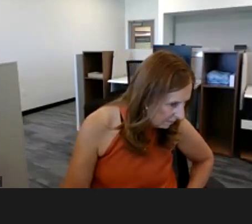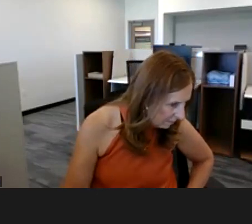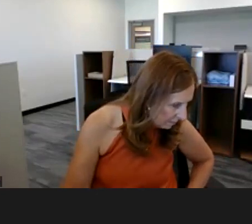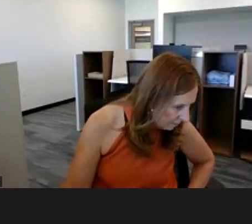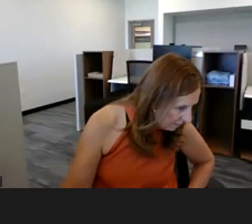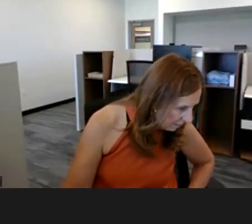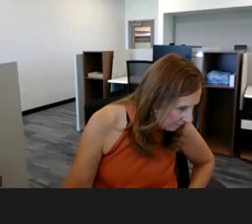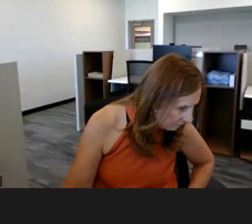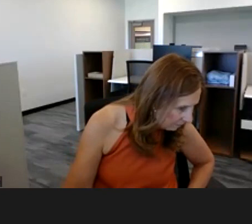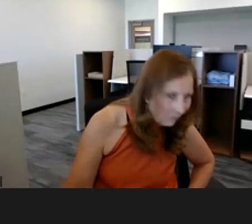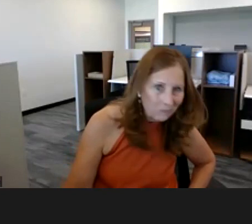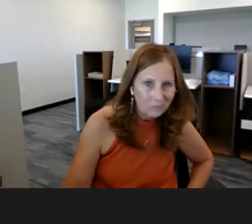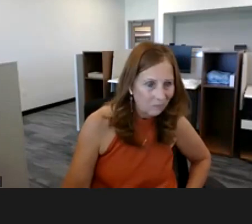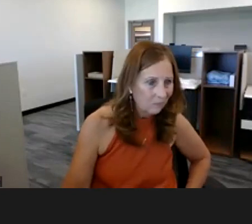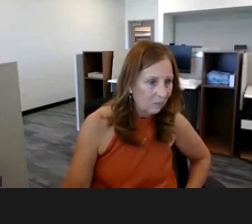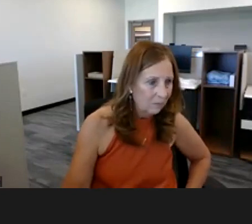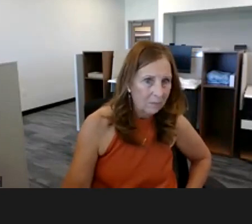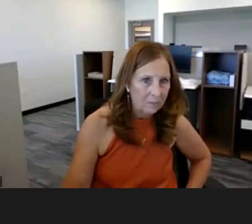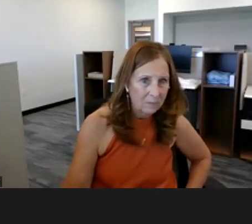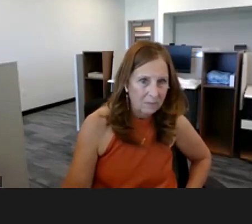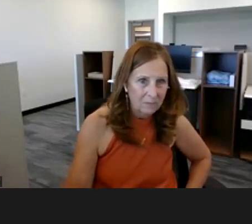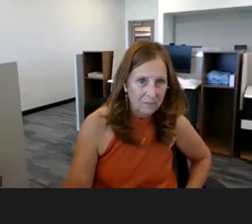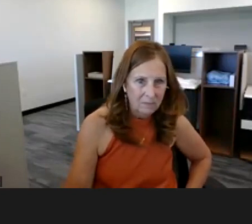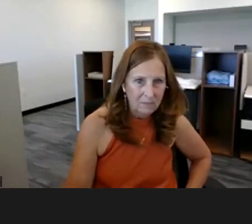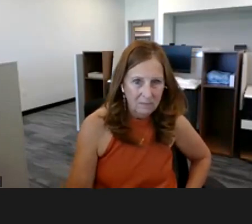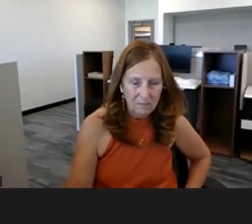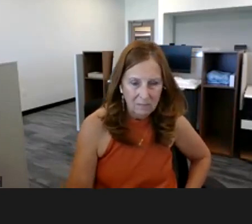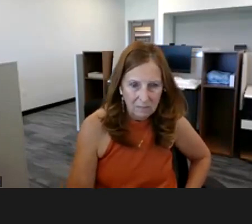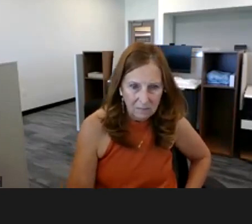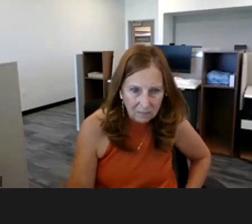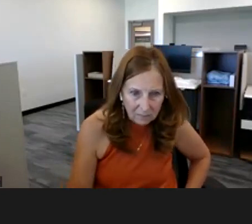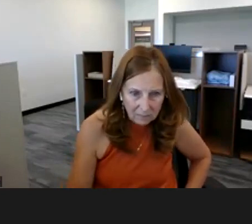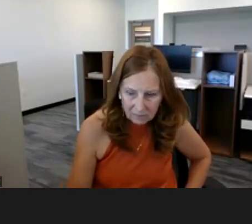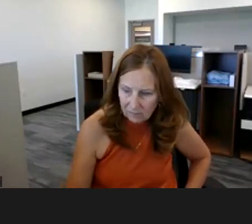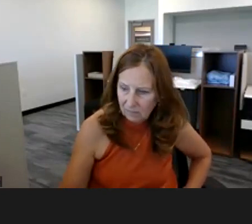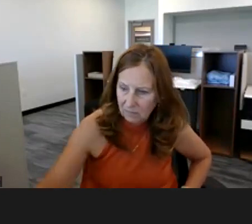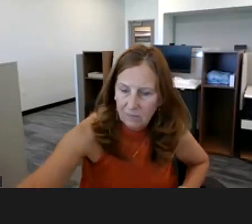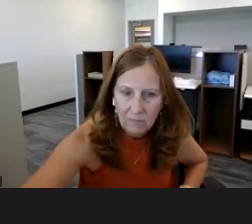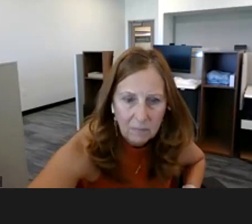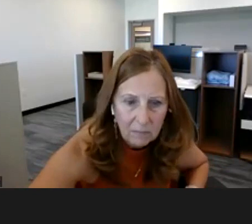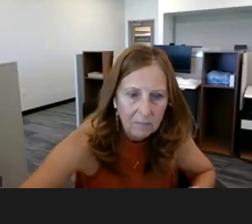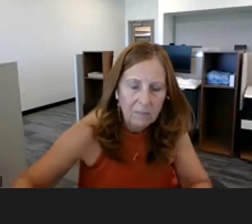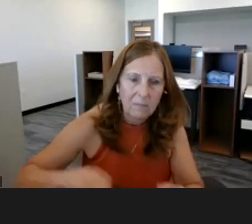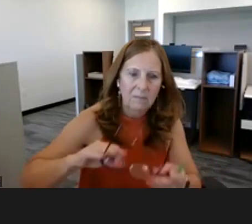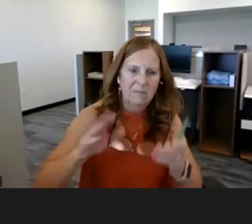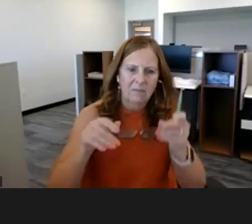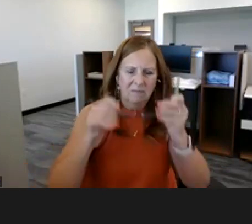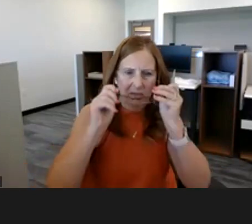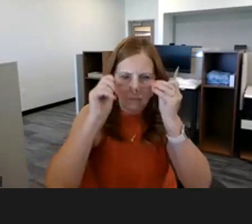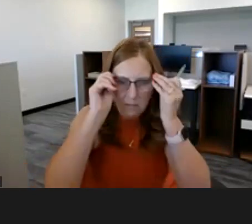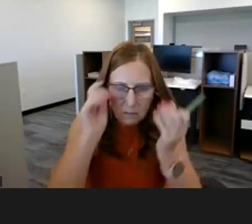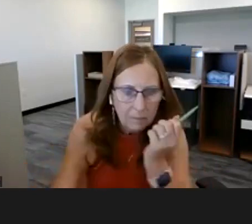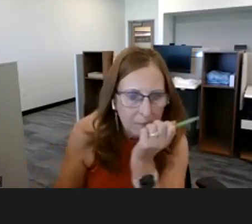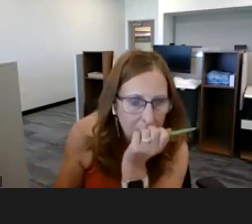ensuring that all individuals we serve, including members of communities that are underserved, can equitably access all CMS benefits, services, and